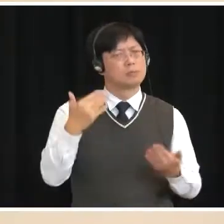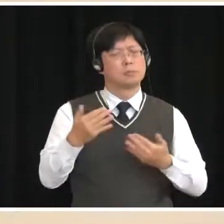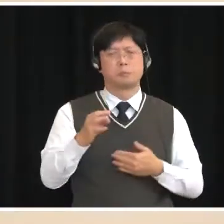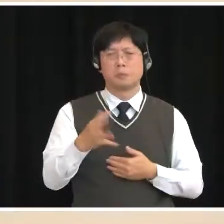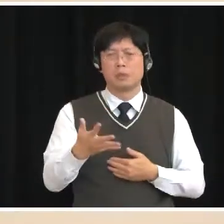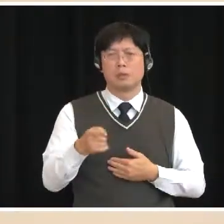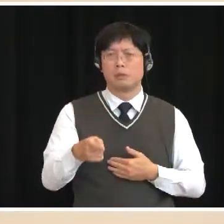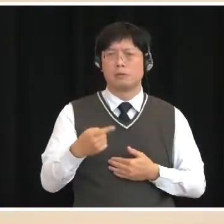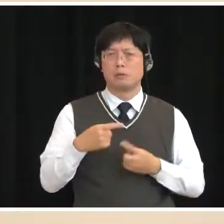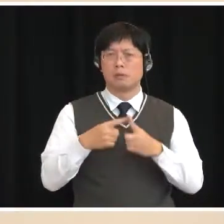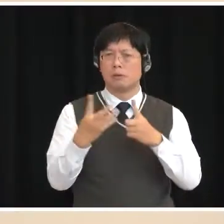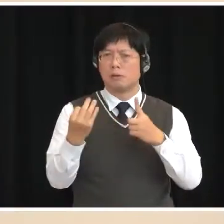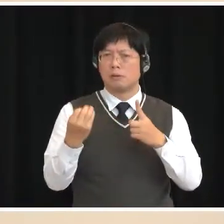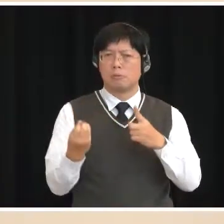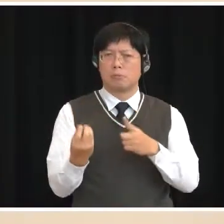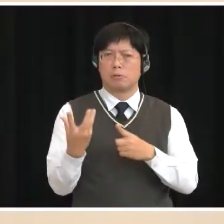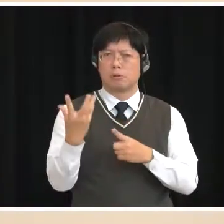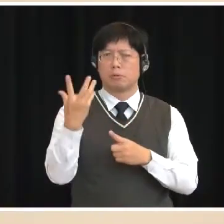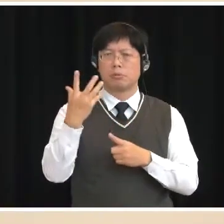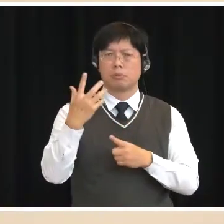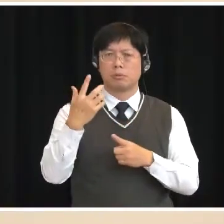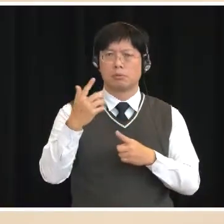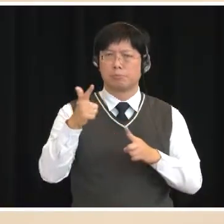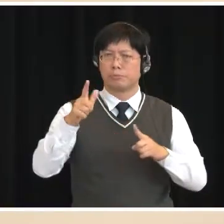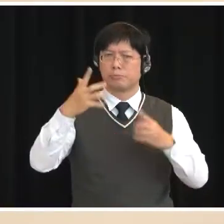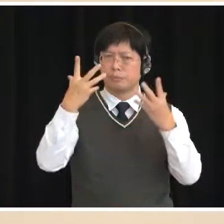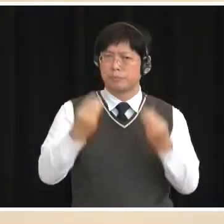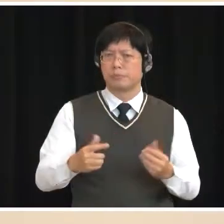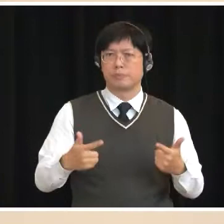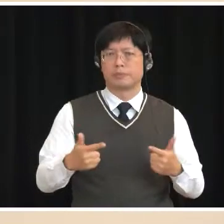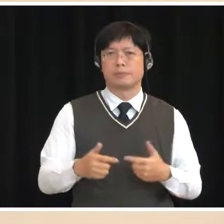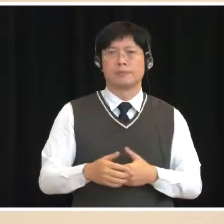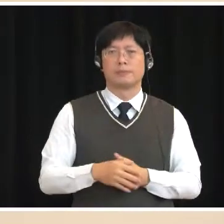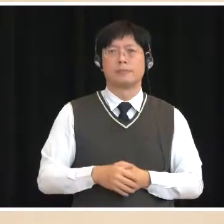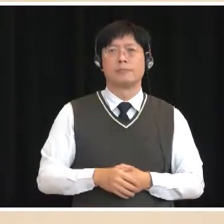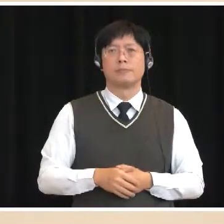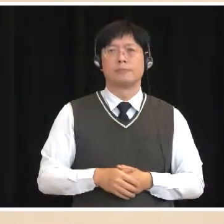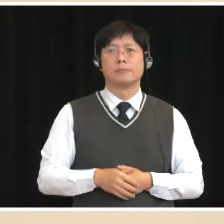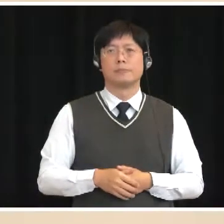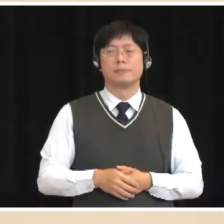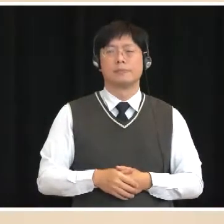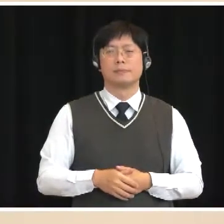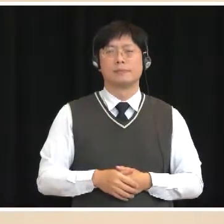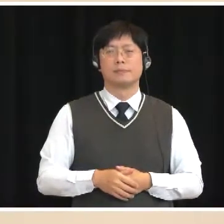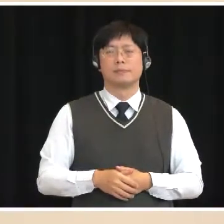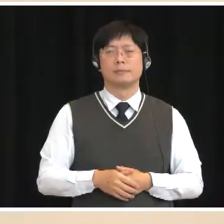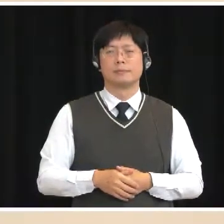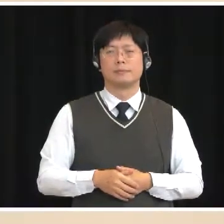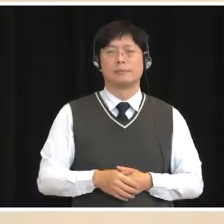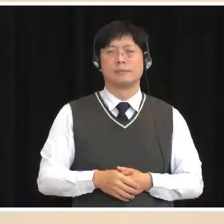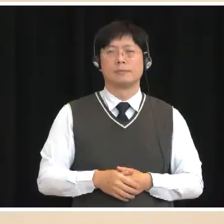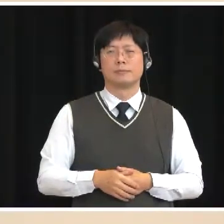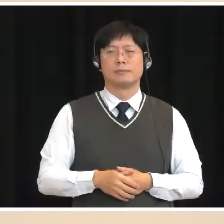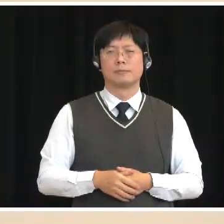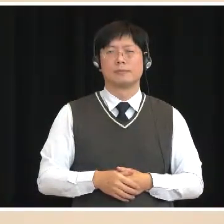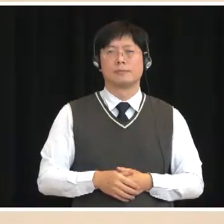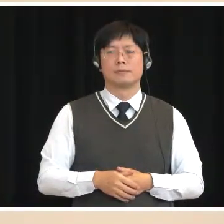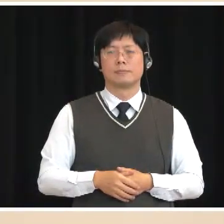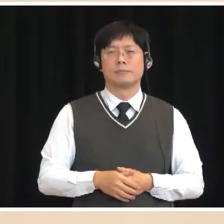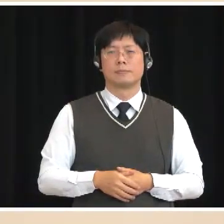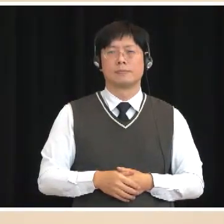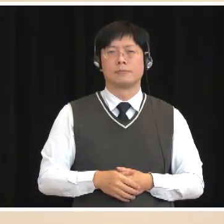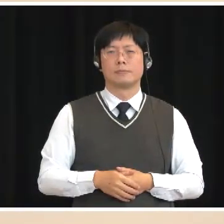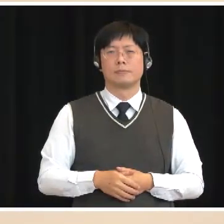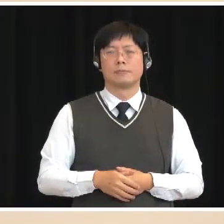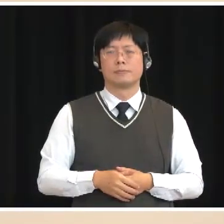decreasing, which would be in line with the convention. I forgive my pronunciation, but it seemed to me the